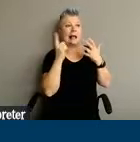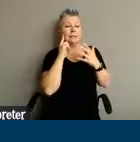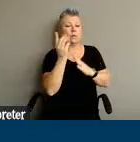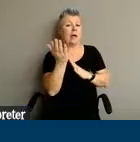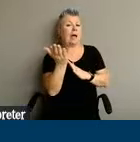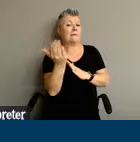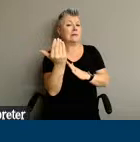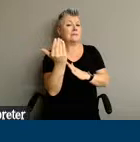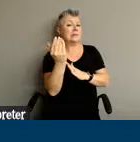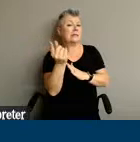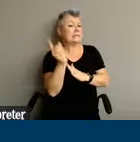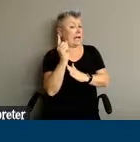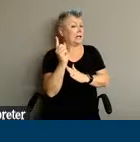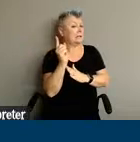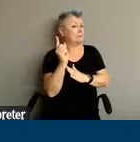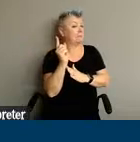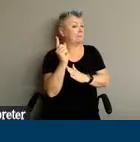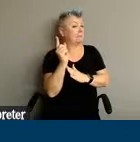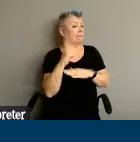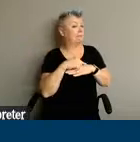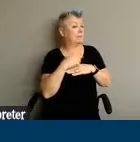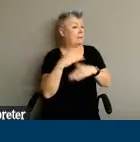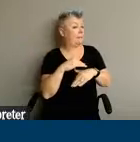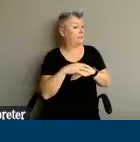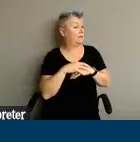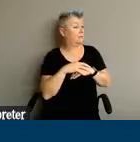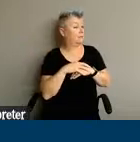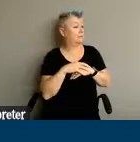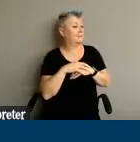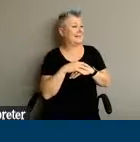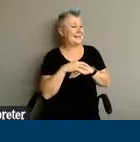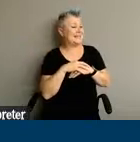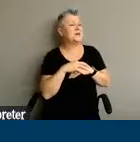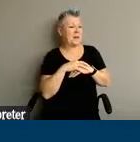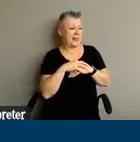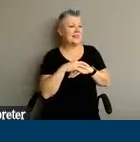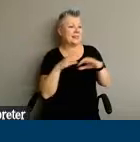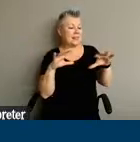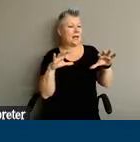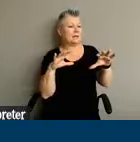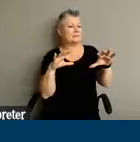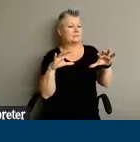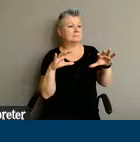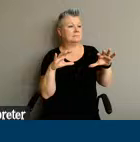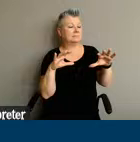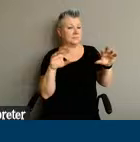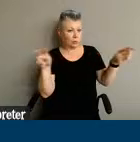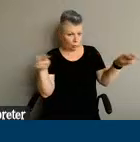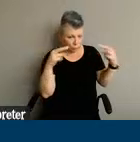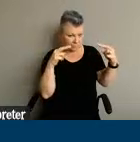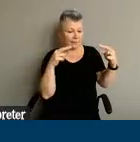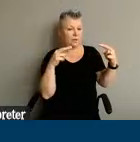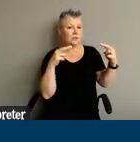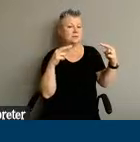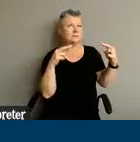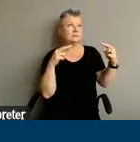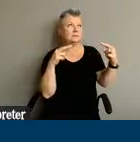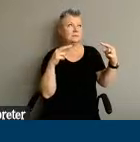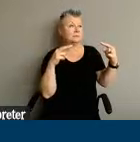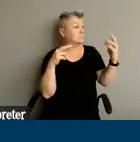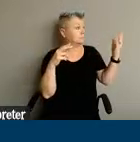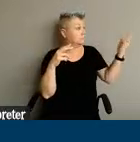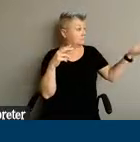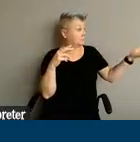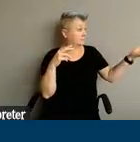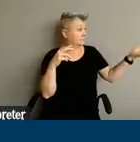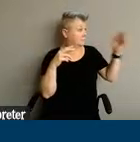15 seconds. You know, Can come back together as you transition your thoughts. Dr. Yates, you want to